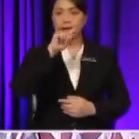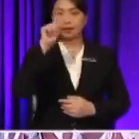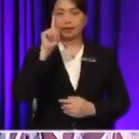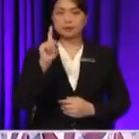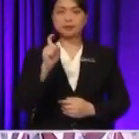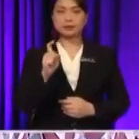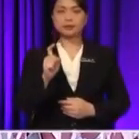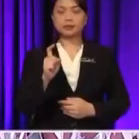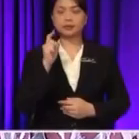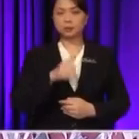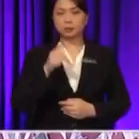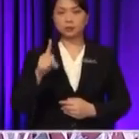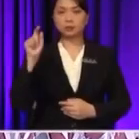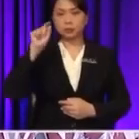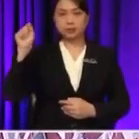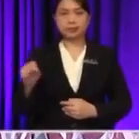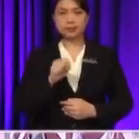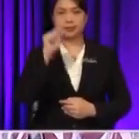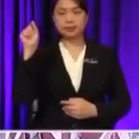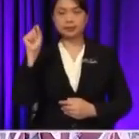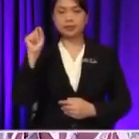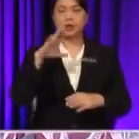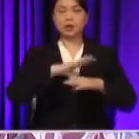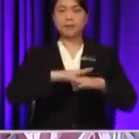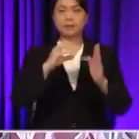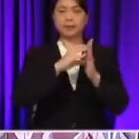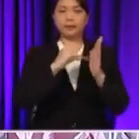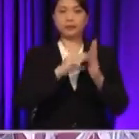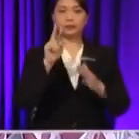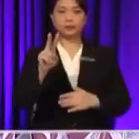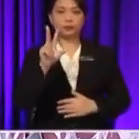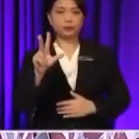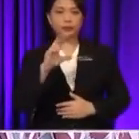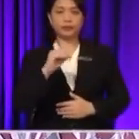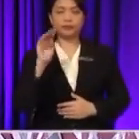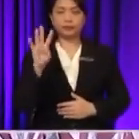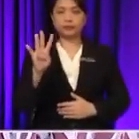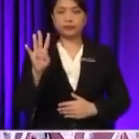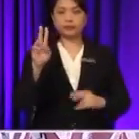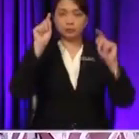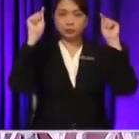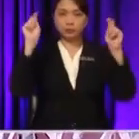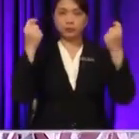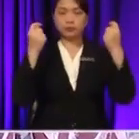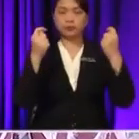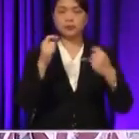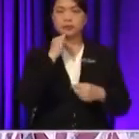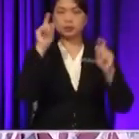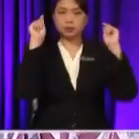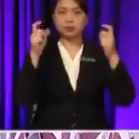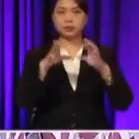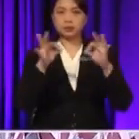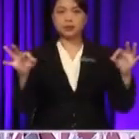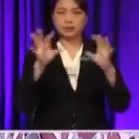the paragraph topic in paragraph 2, 3 and 4. For your information, paragraph topic is actually a topic sentence which consists the main